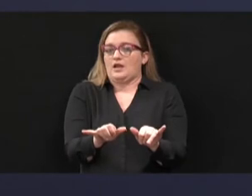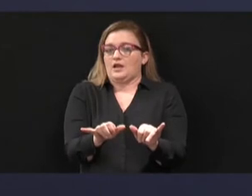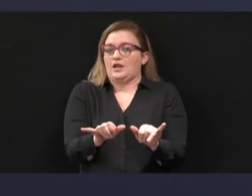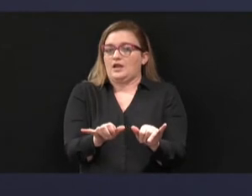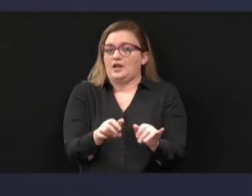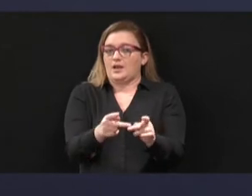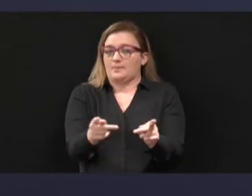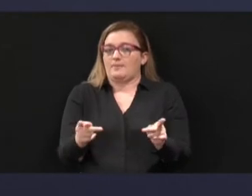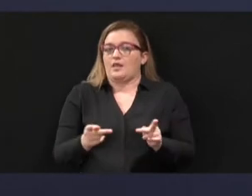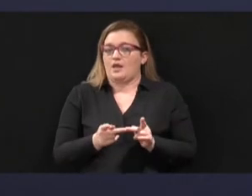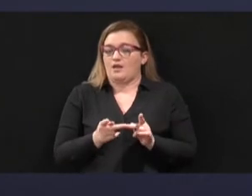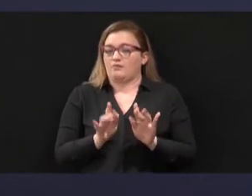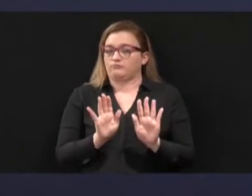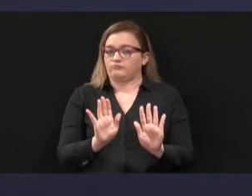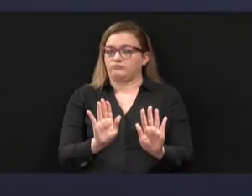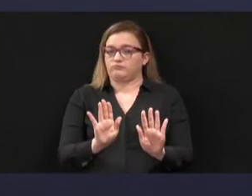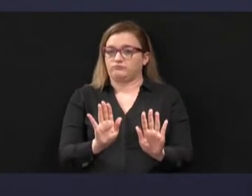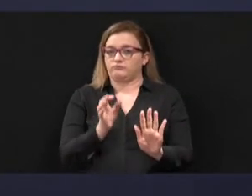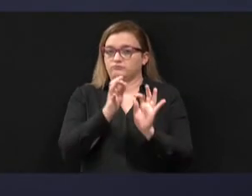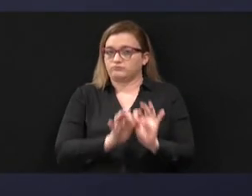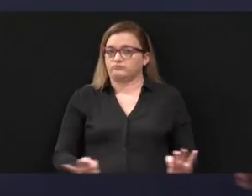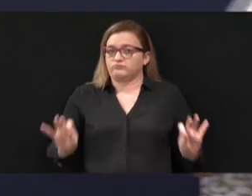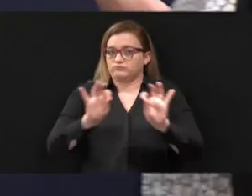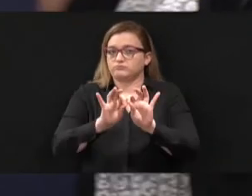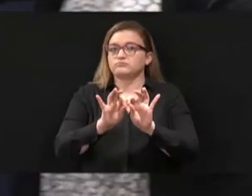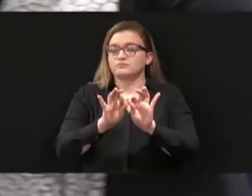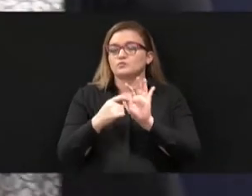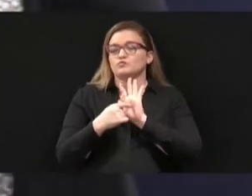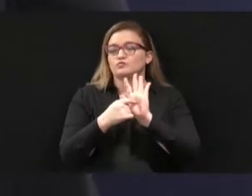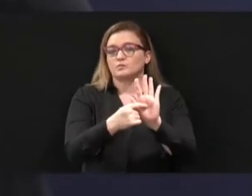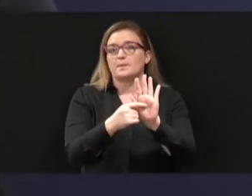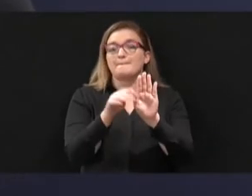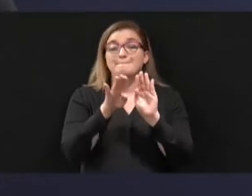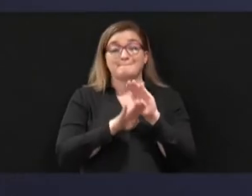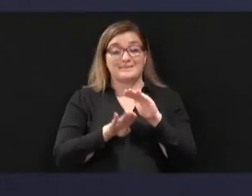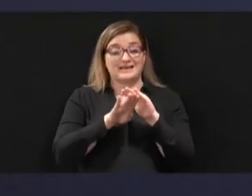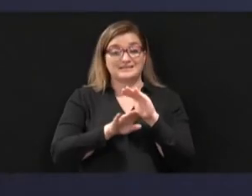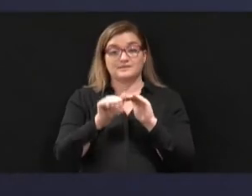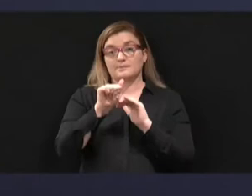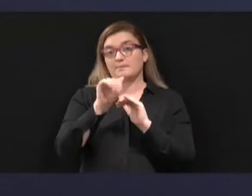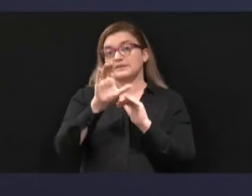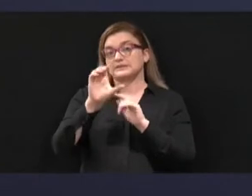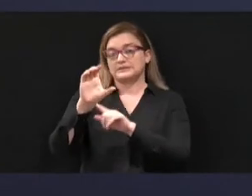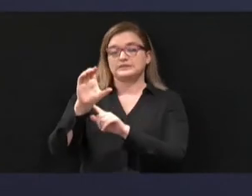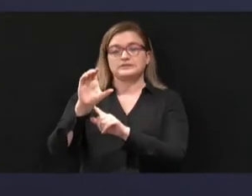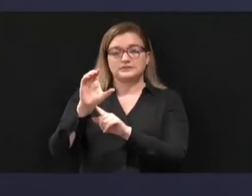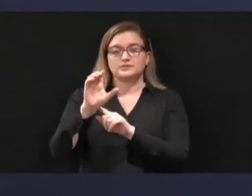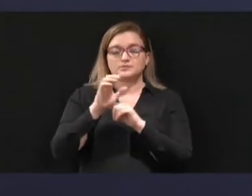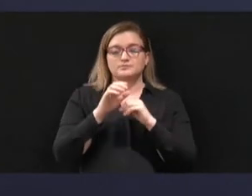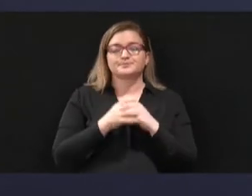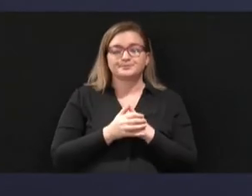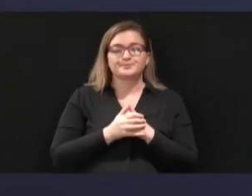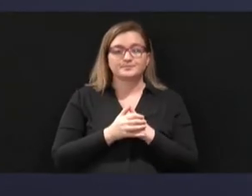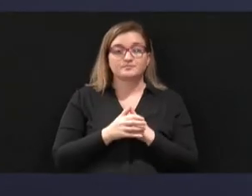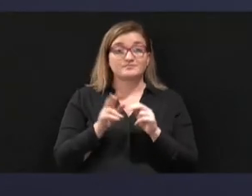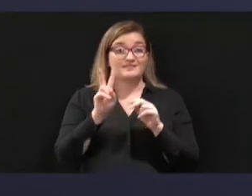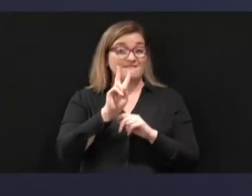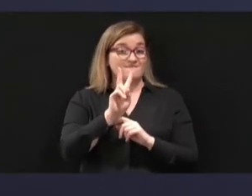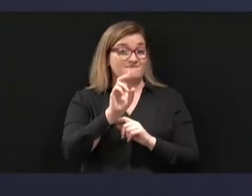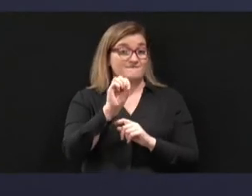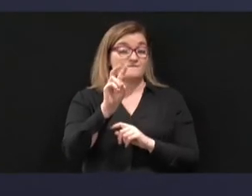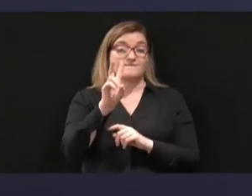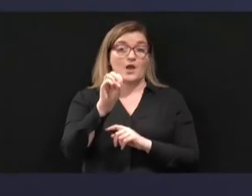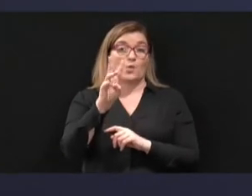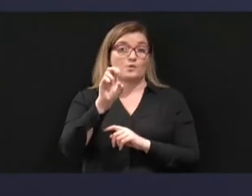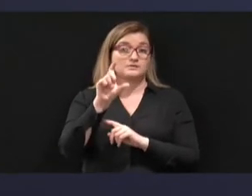through with you and do the sounds of the basic alphabet as well as the vowels.